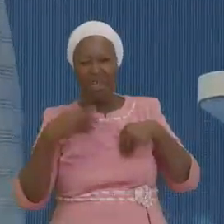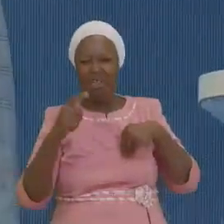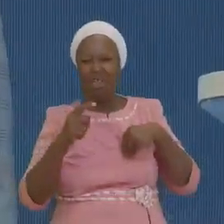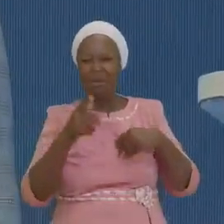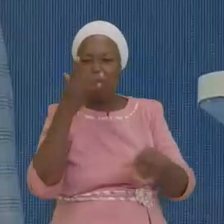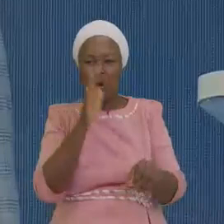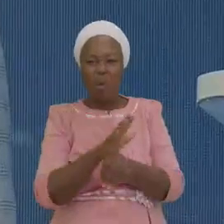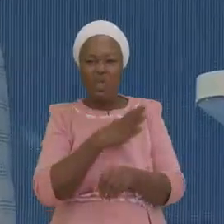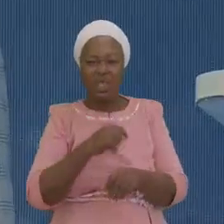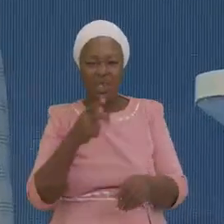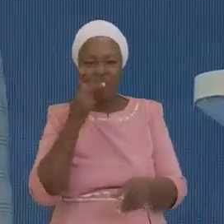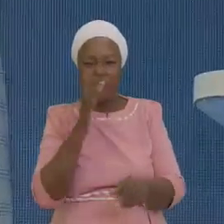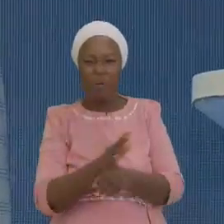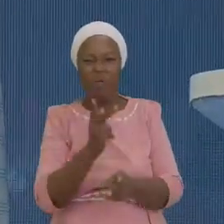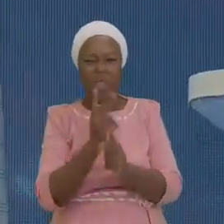time with them.